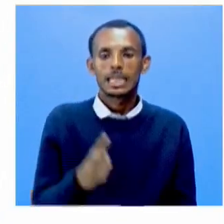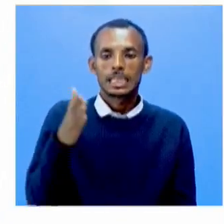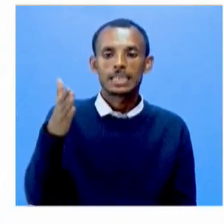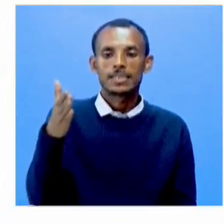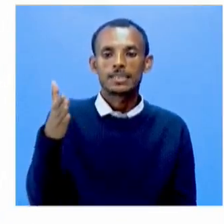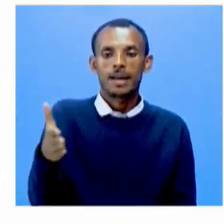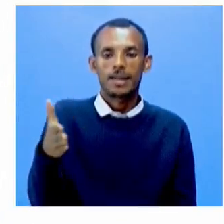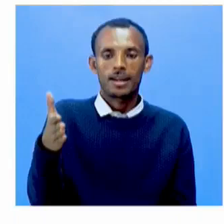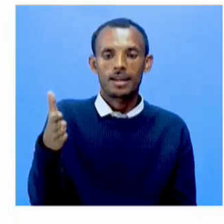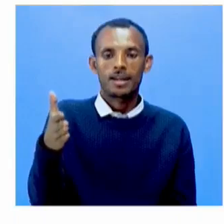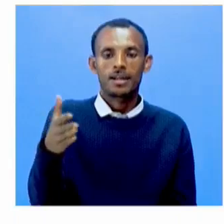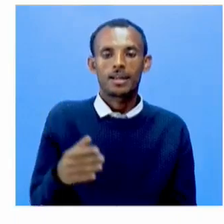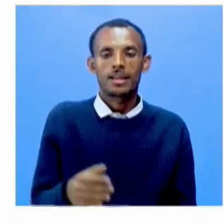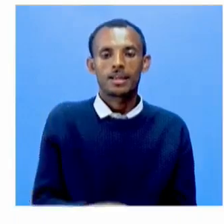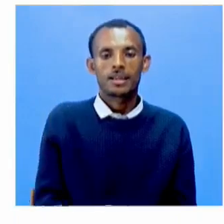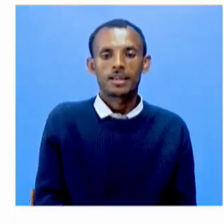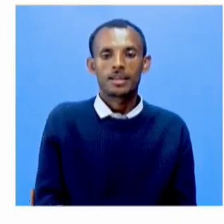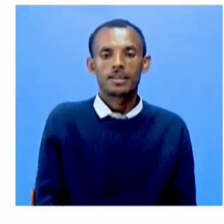sides